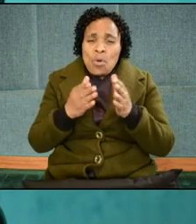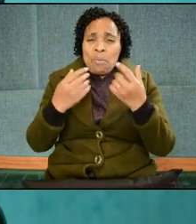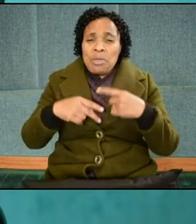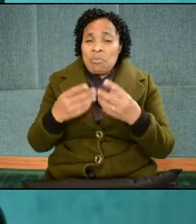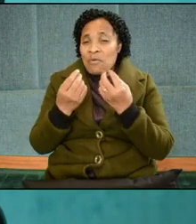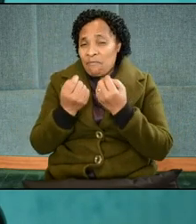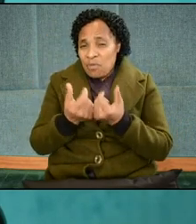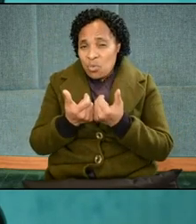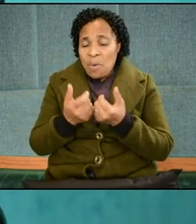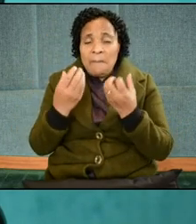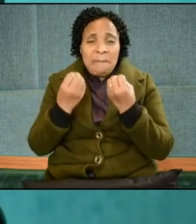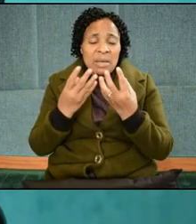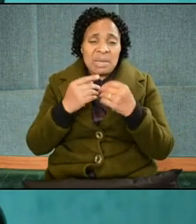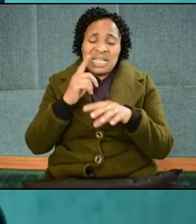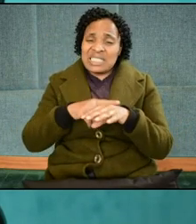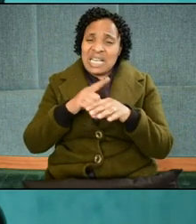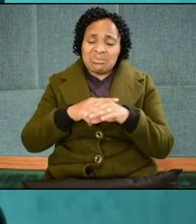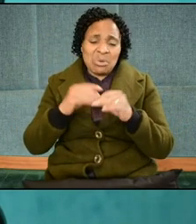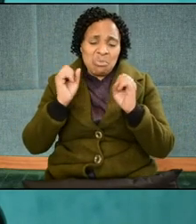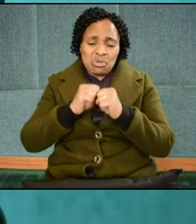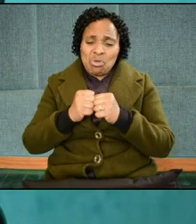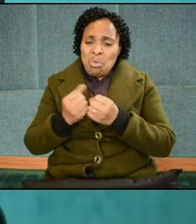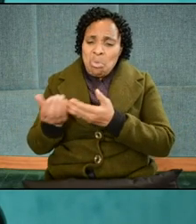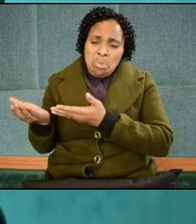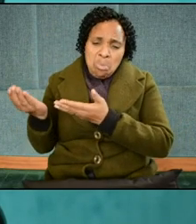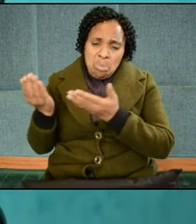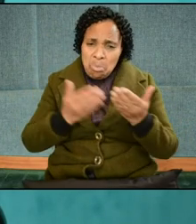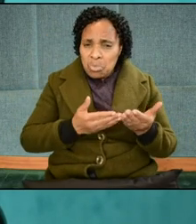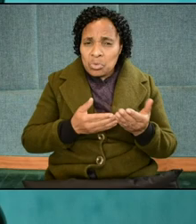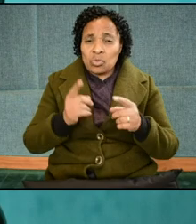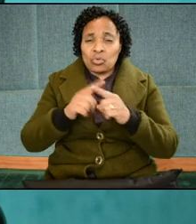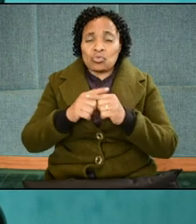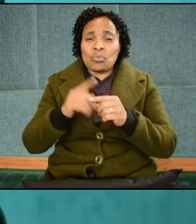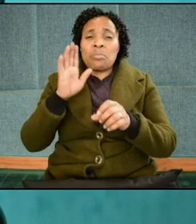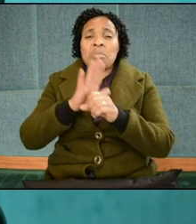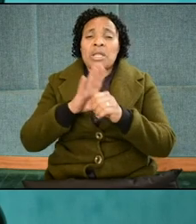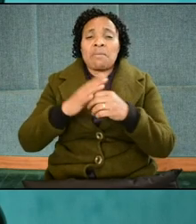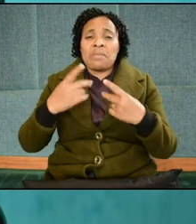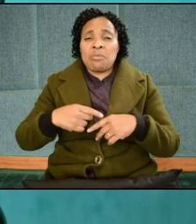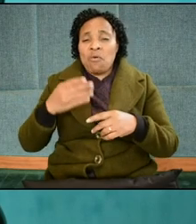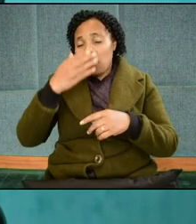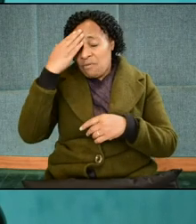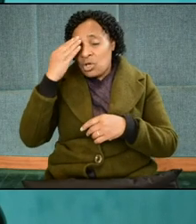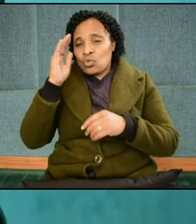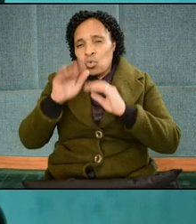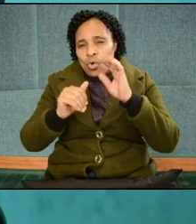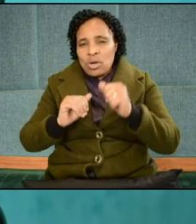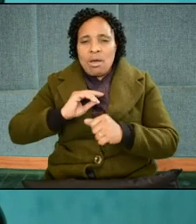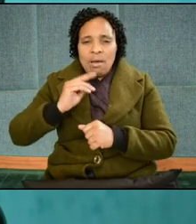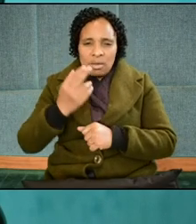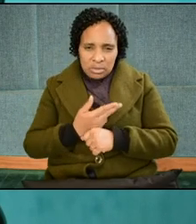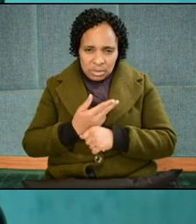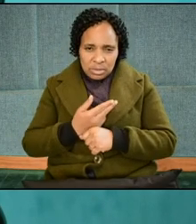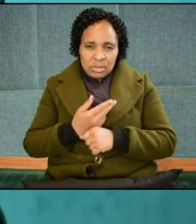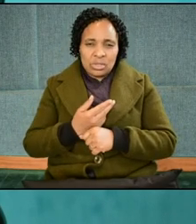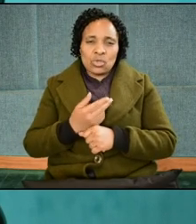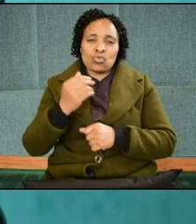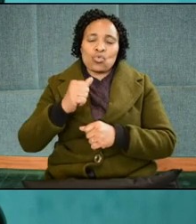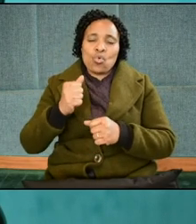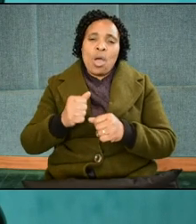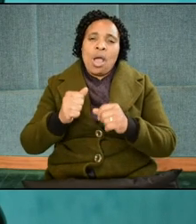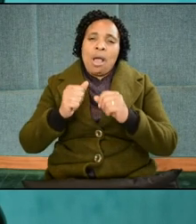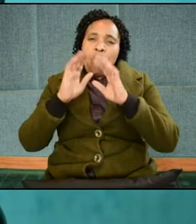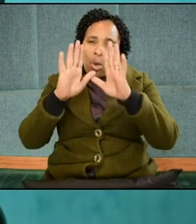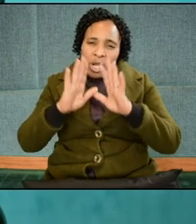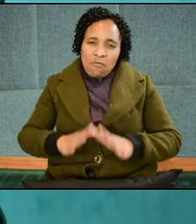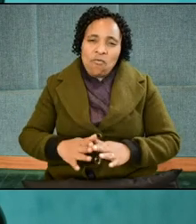few. Many a times we are drawn to the majority, yet we forget that you have called us to your marvelous